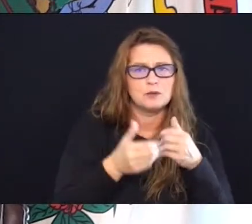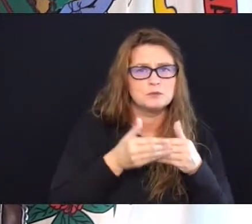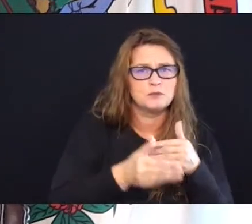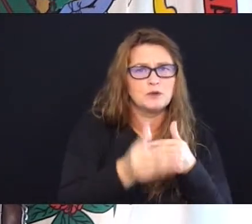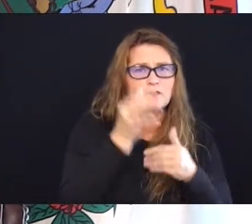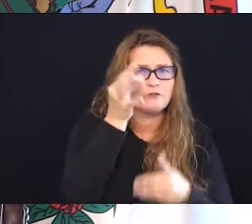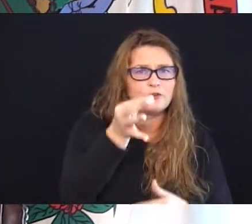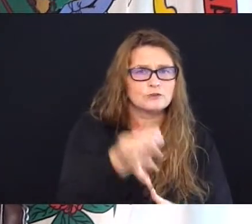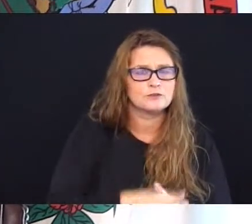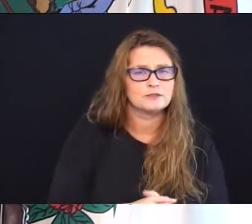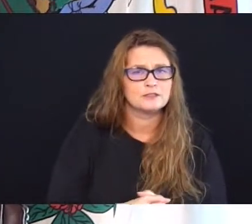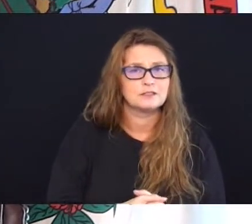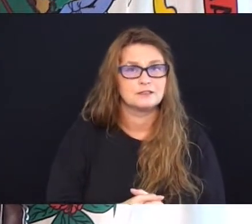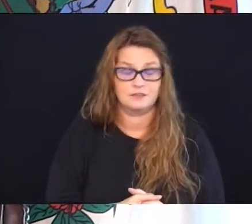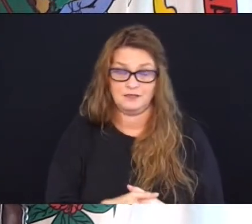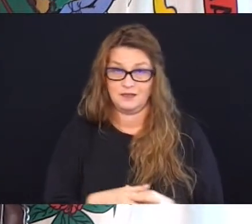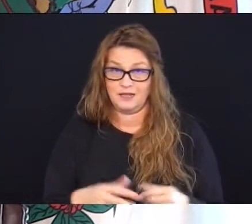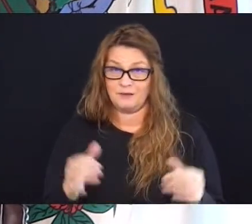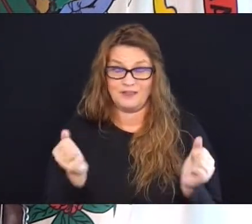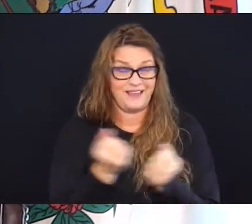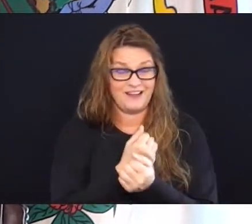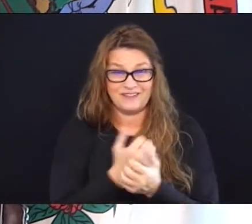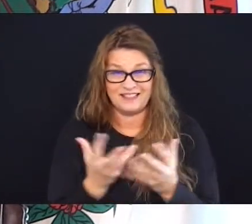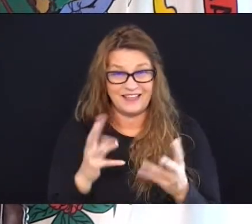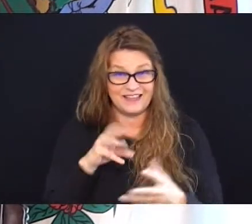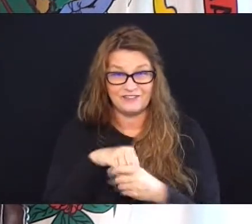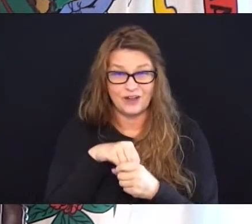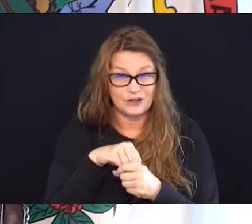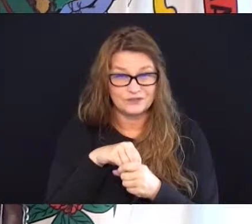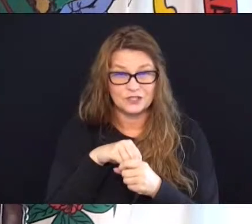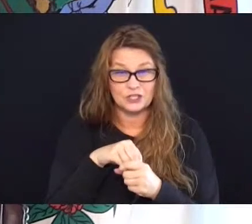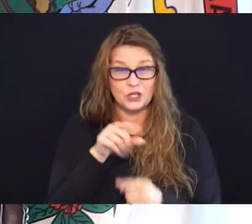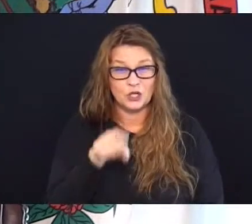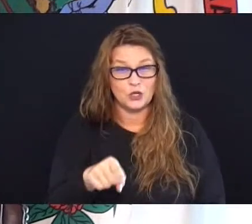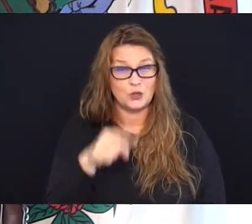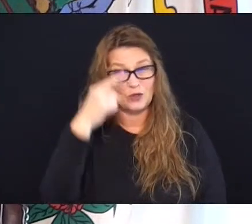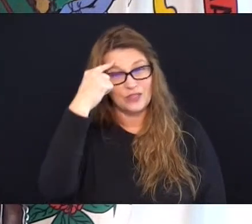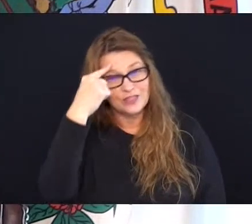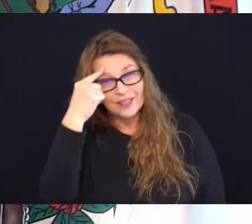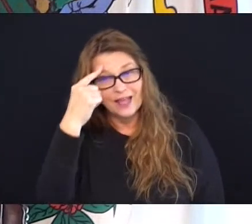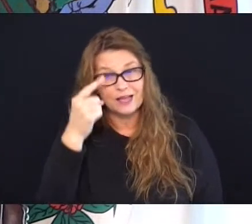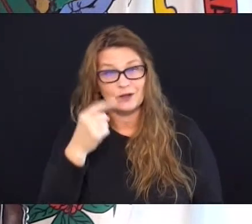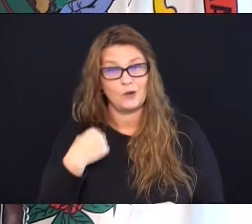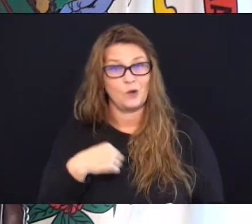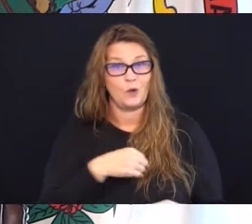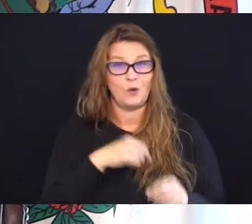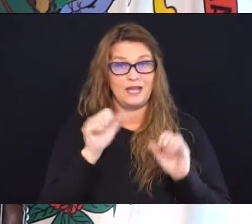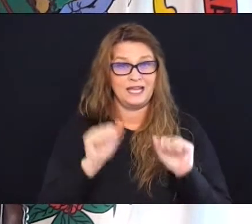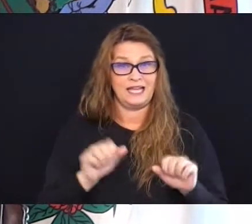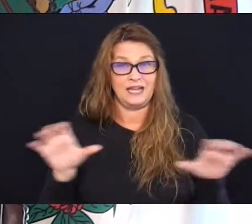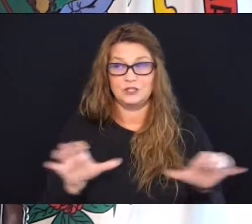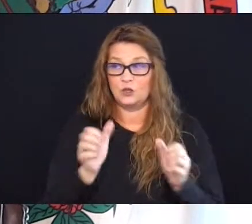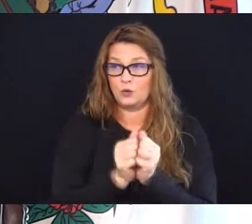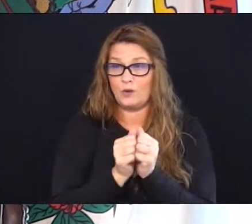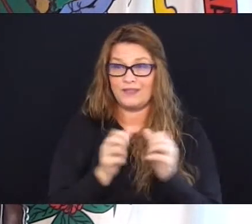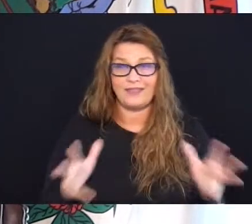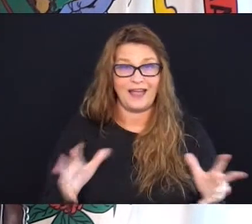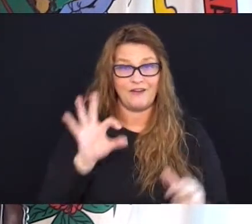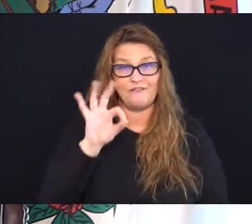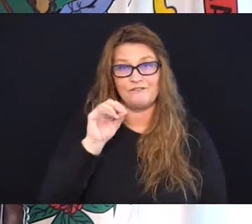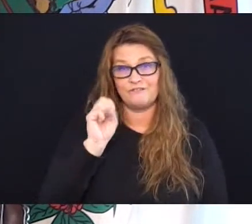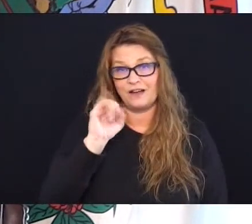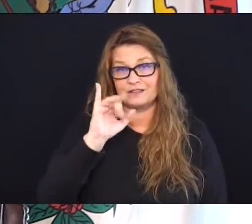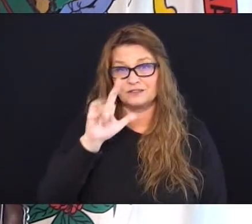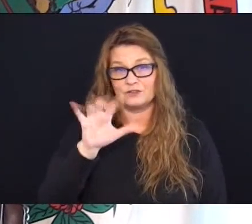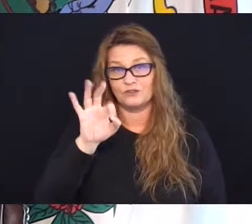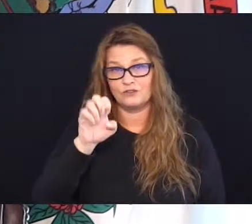problems. But with all of that, if you think we can do without fossil fuels today, you're living a